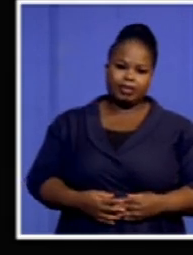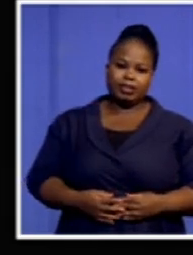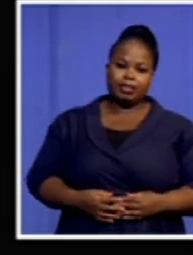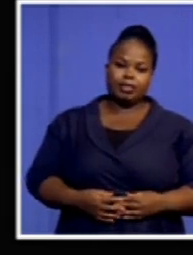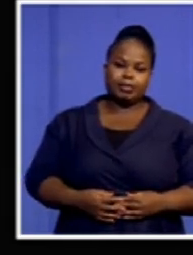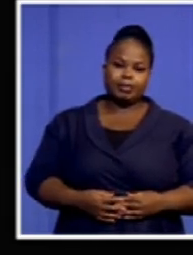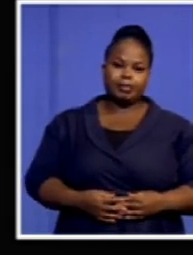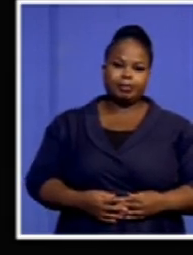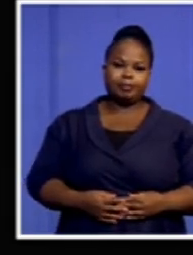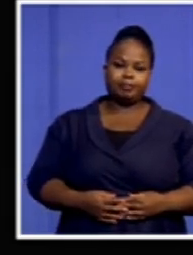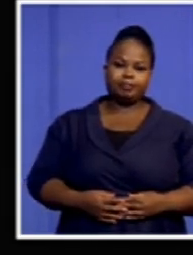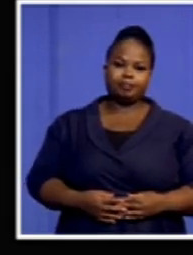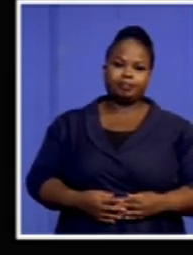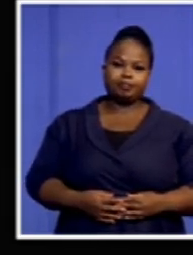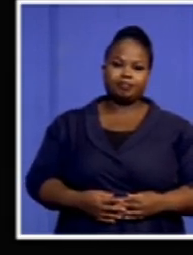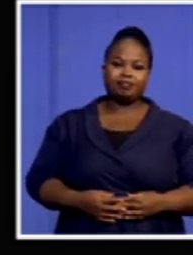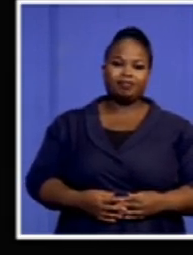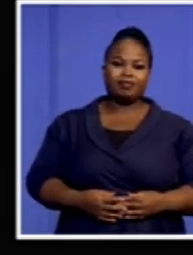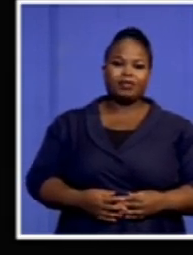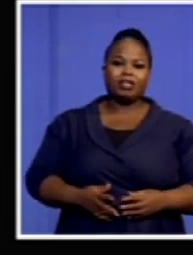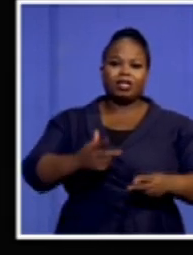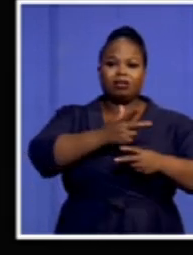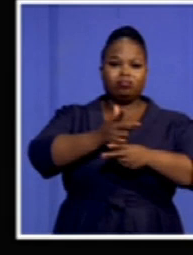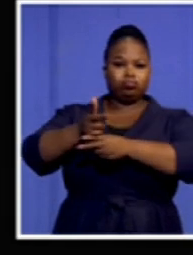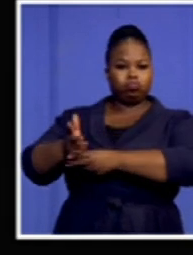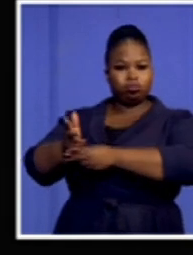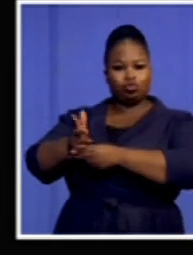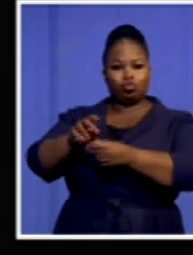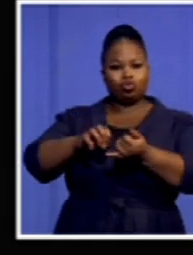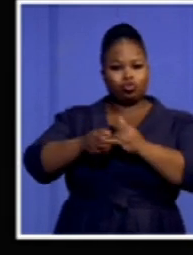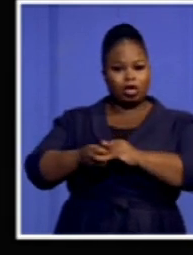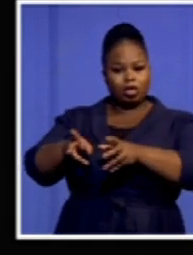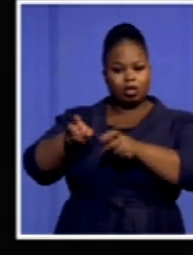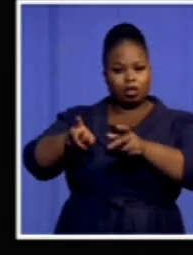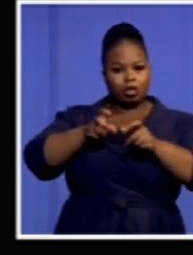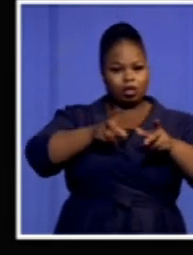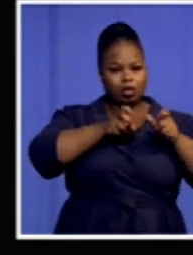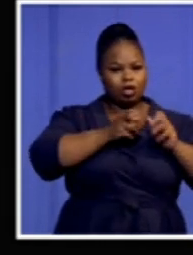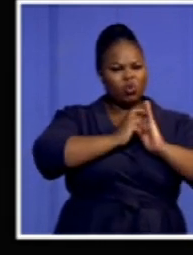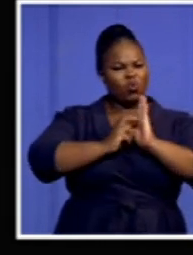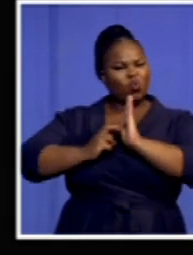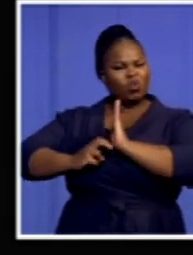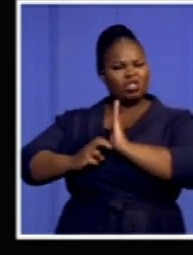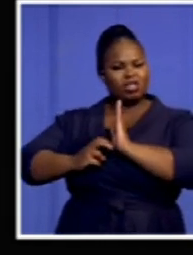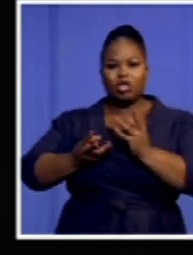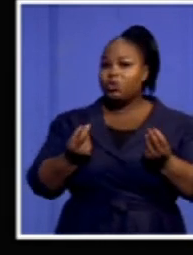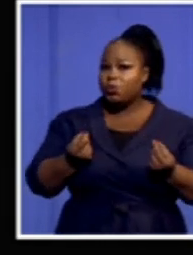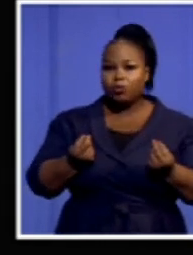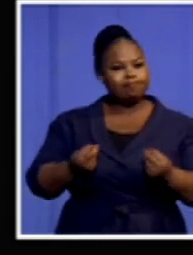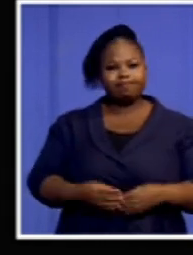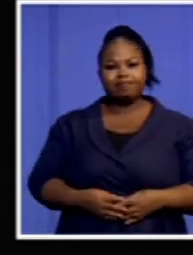the surveillance regulations is not the new regulations, but however is an amendment of the regulations,